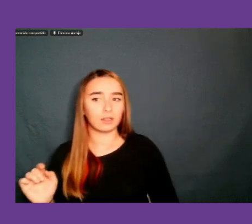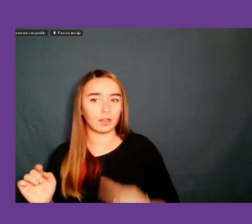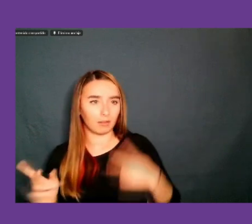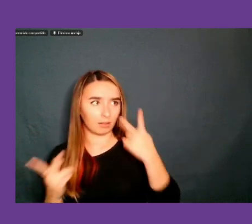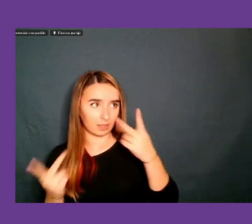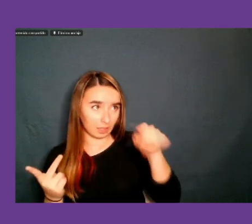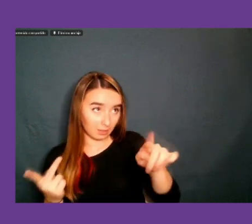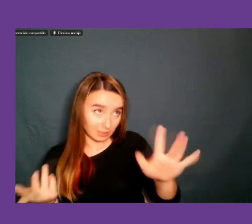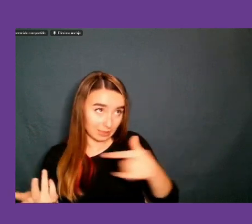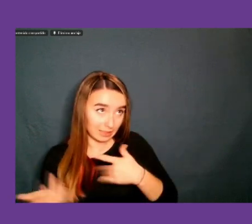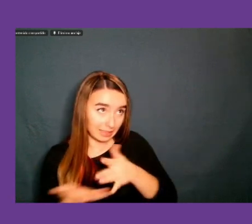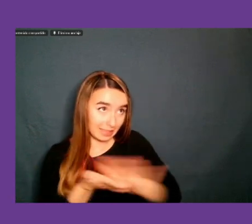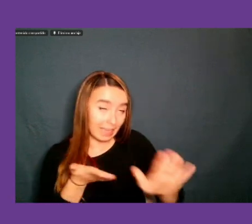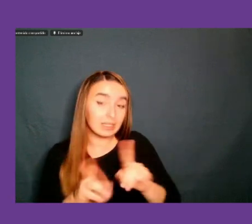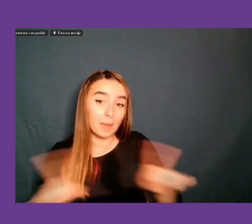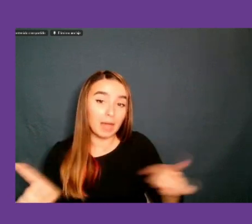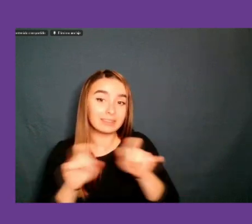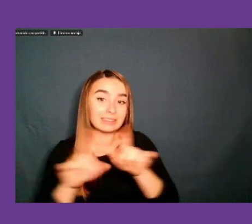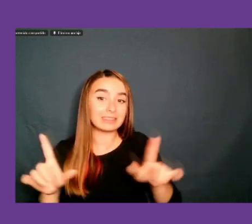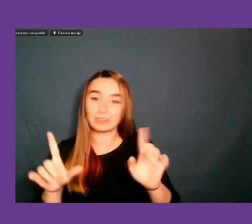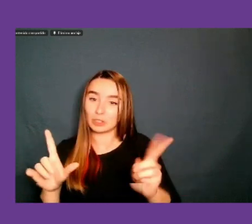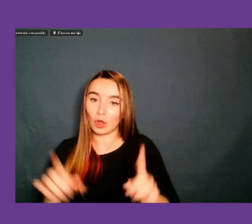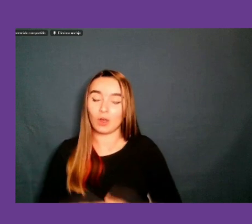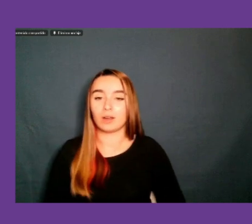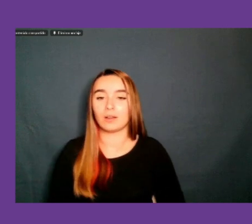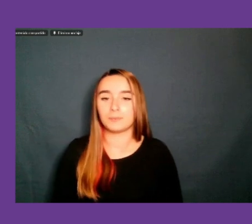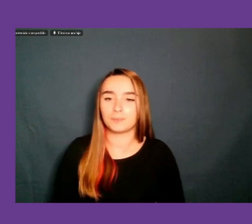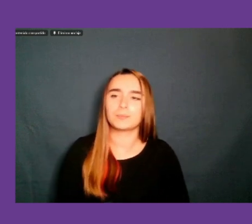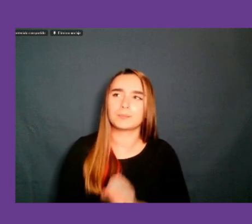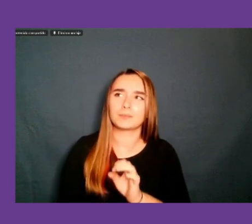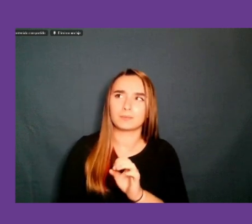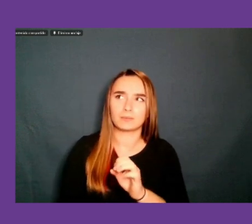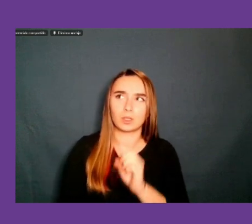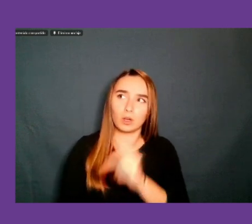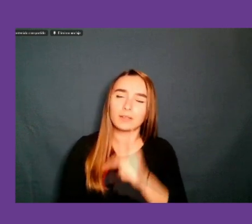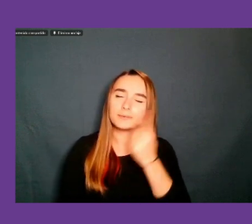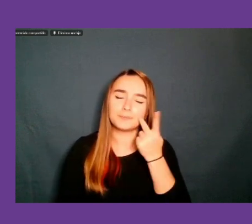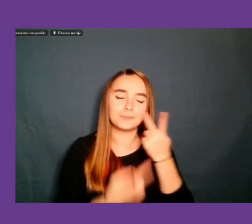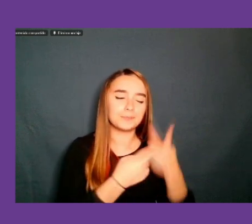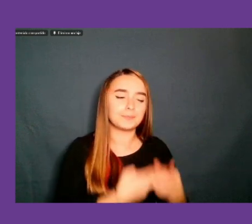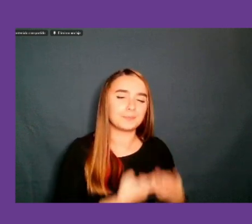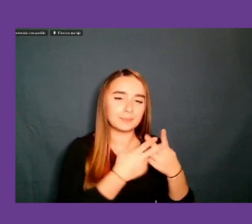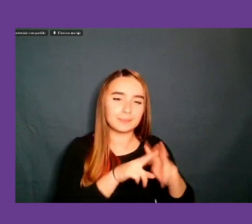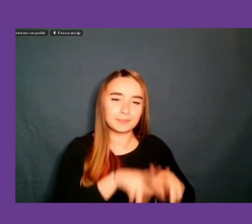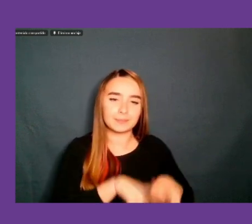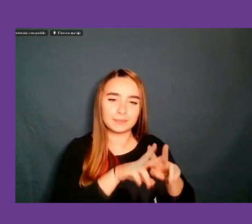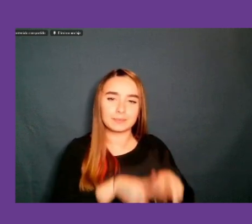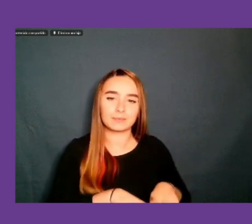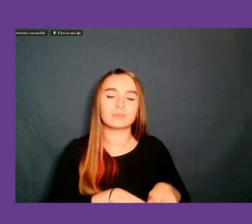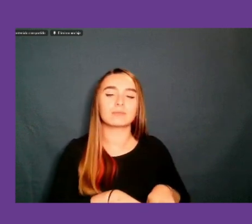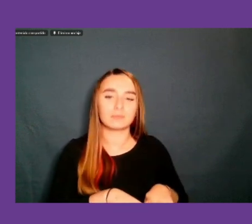always very nice, but not your screen yet. Let me check. Let me check. Ah, yes, it's